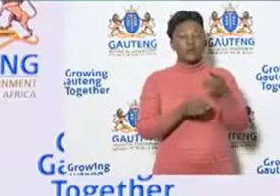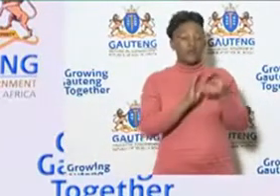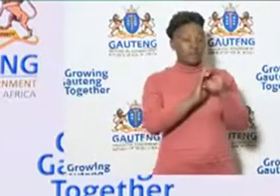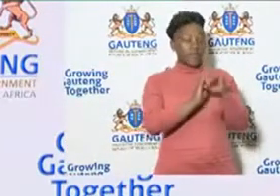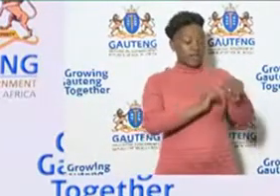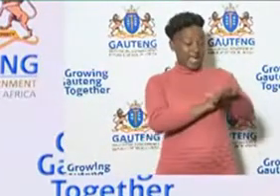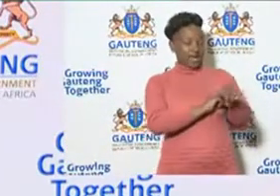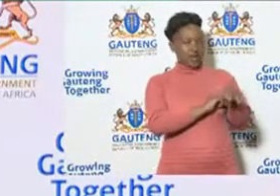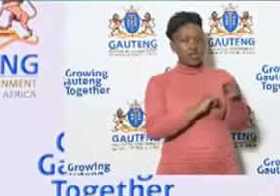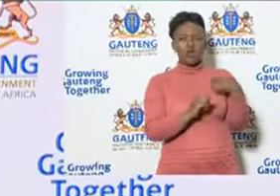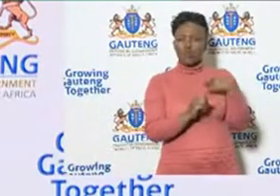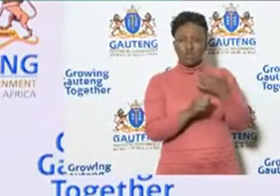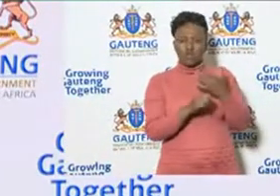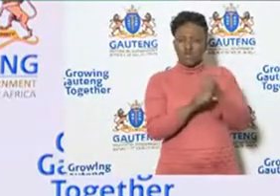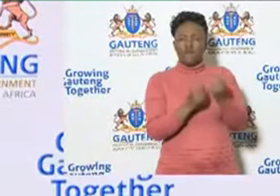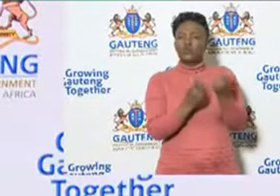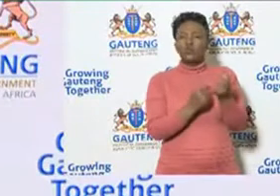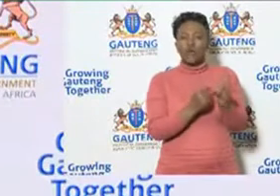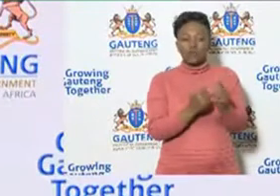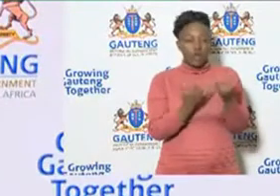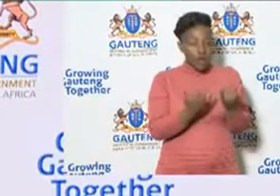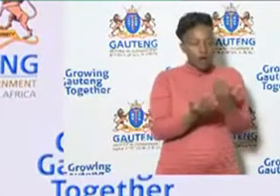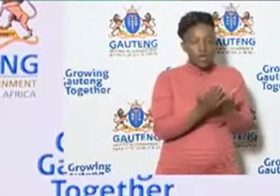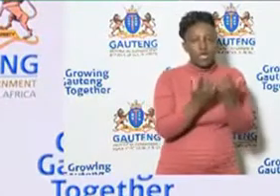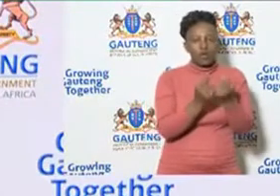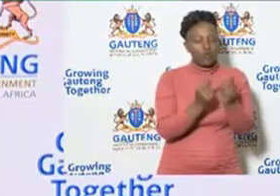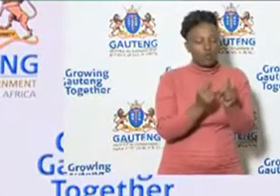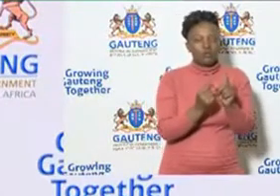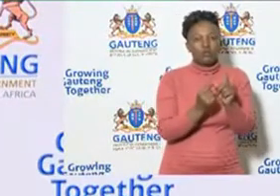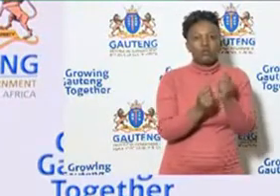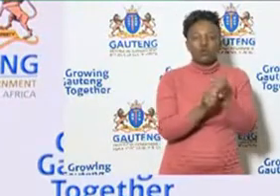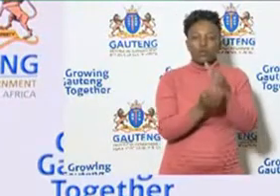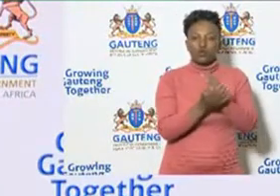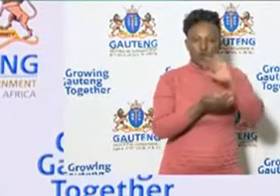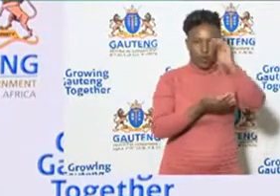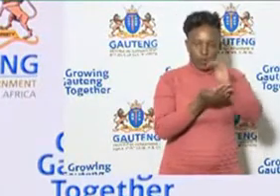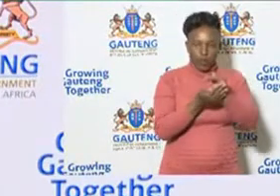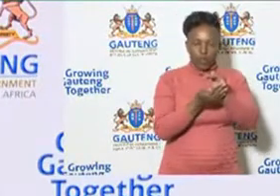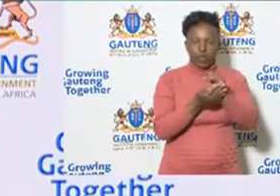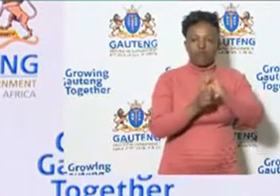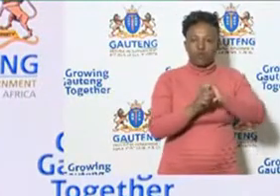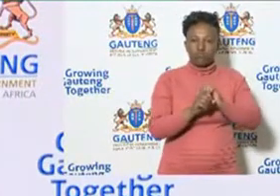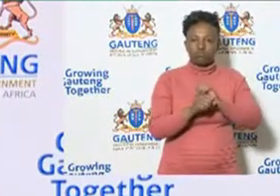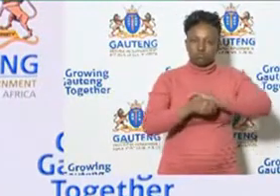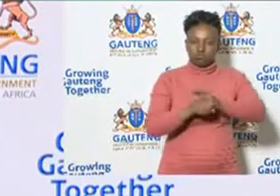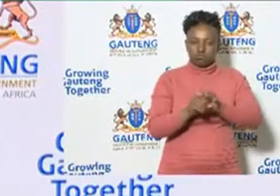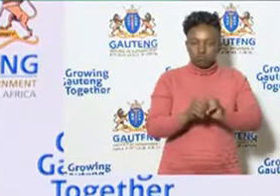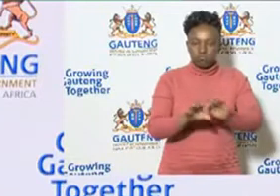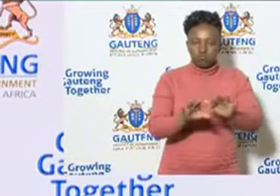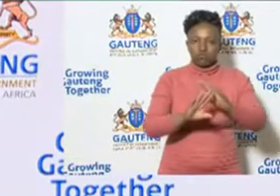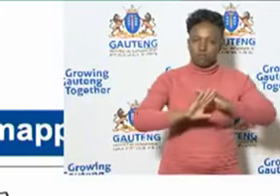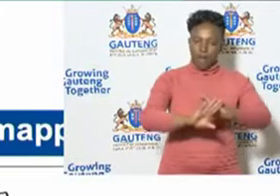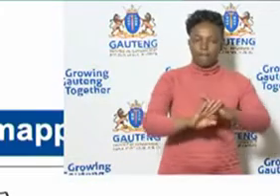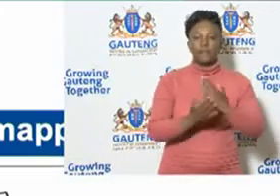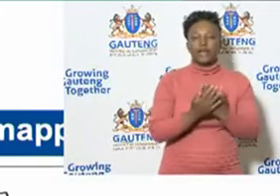doing, and what is it we can do to ensure we contain the spread and ensure that